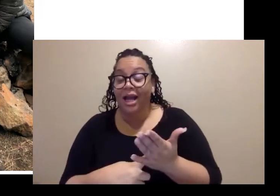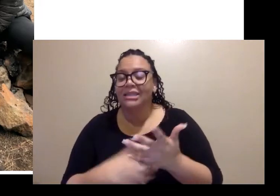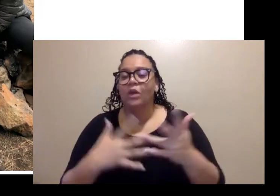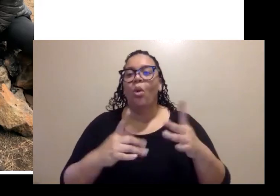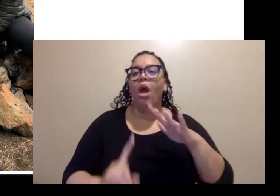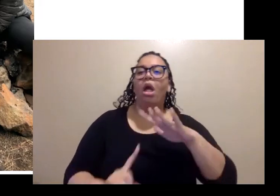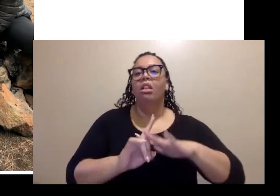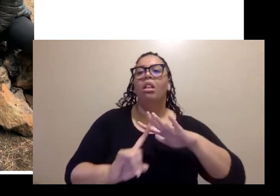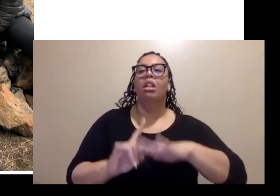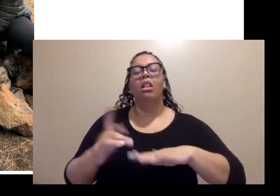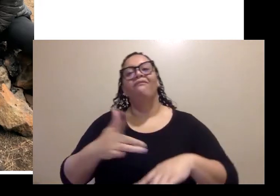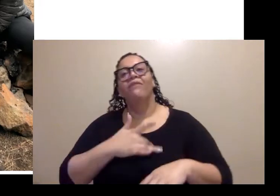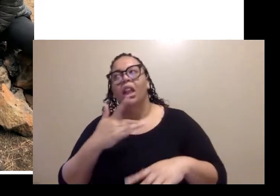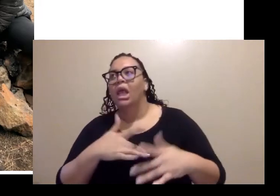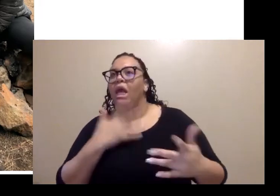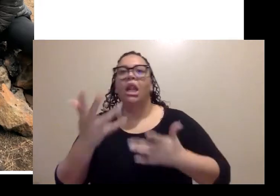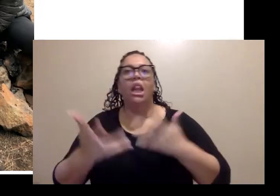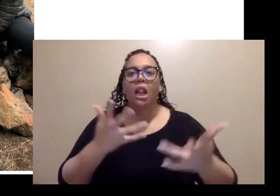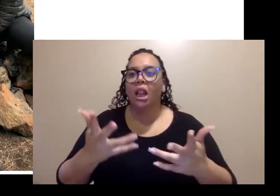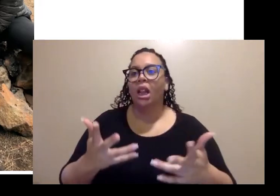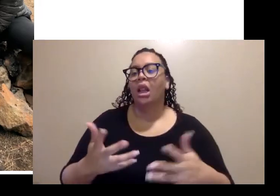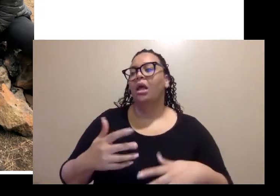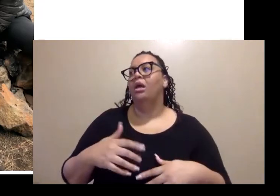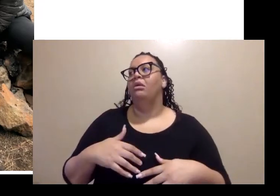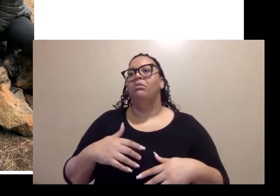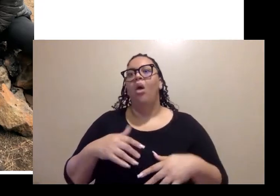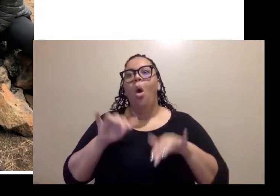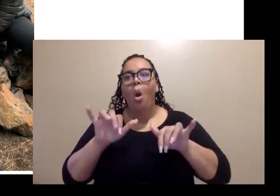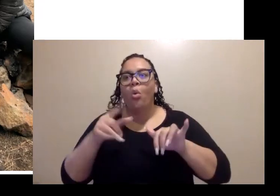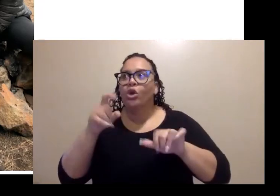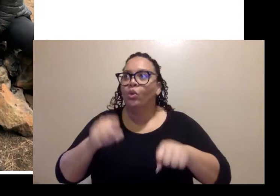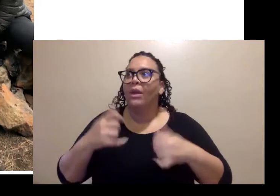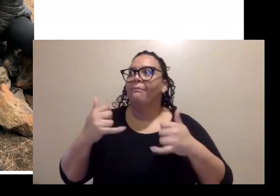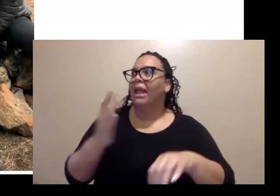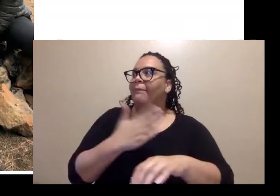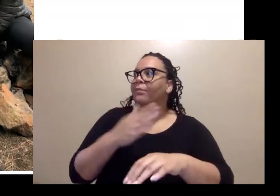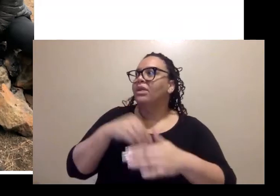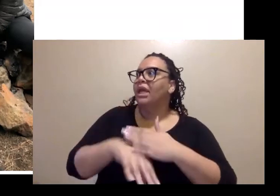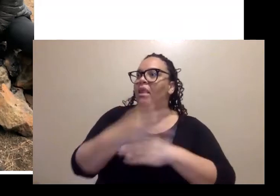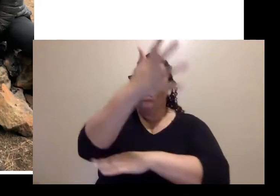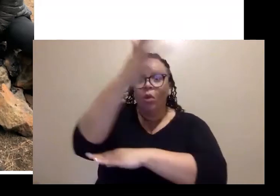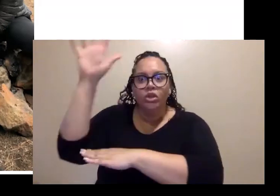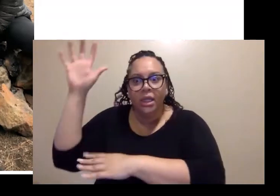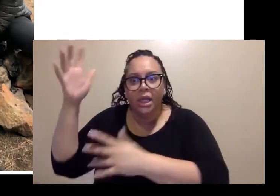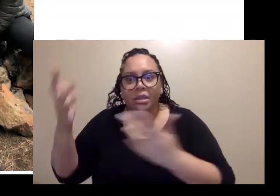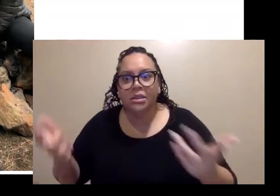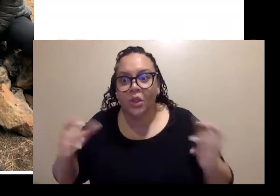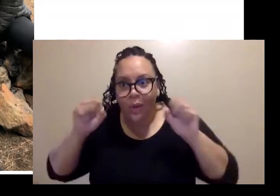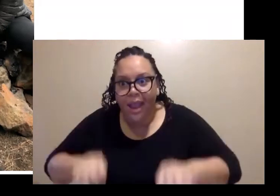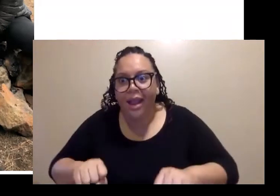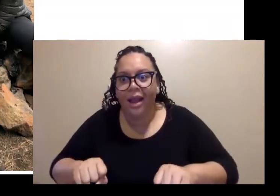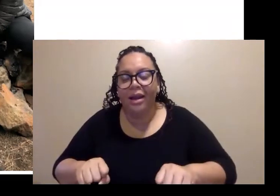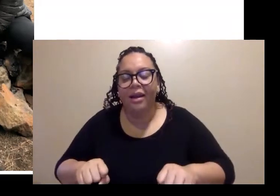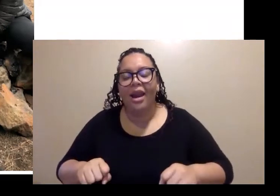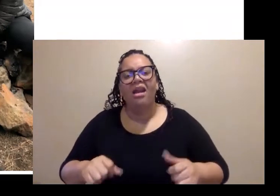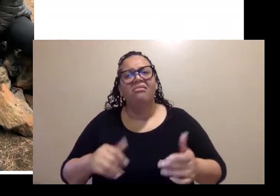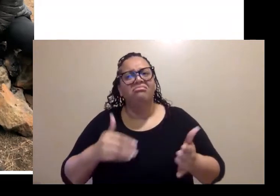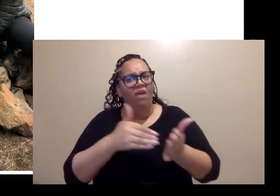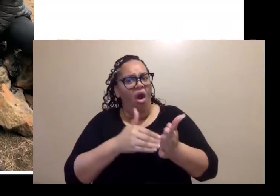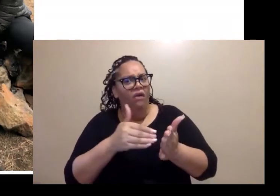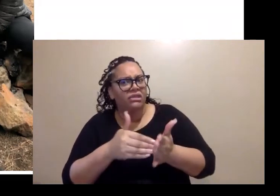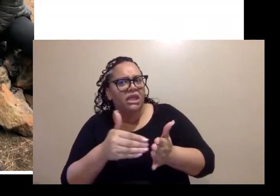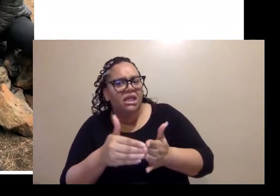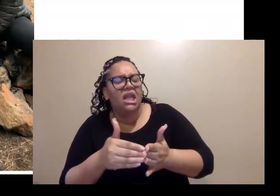them and them even realizing, oh, you can actually play music out here in the woods. It's like, yes. So often, even when I've been in a